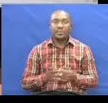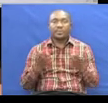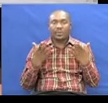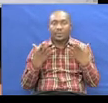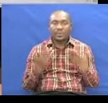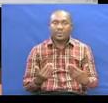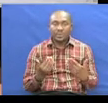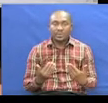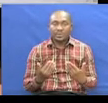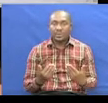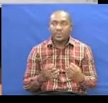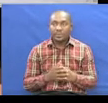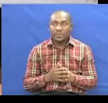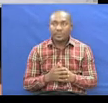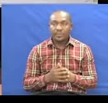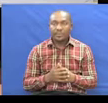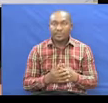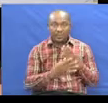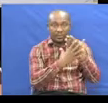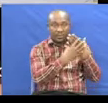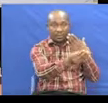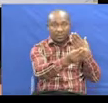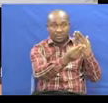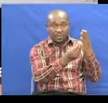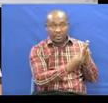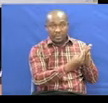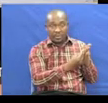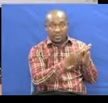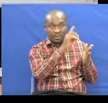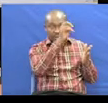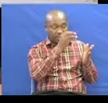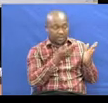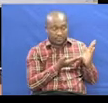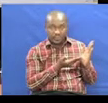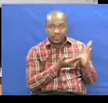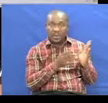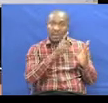So you have to copy again the question. X minus